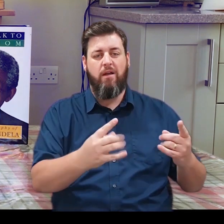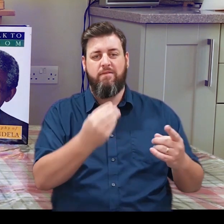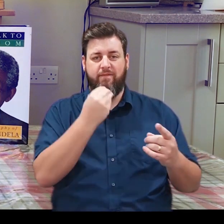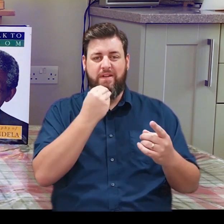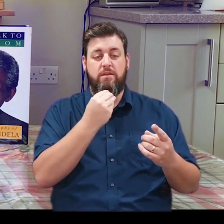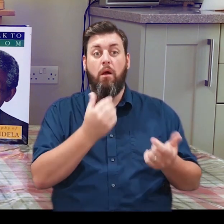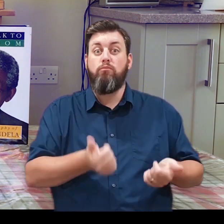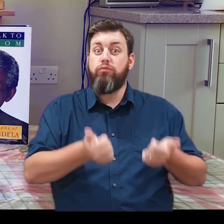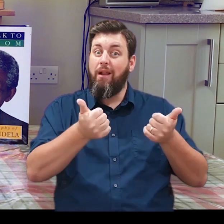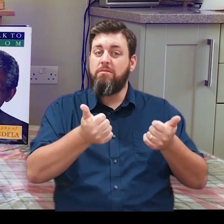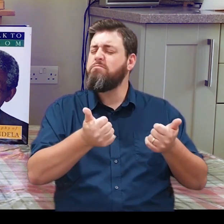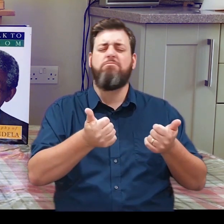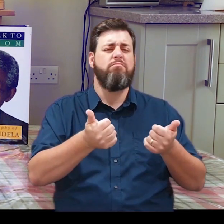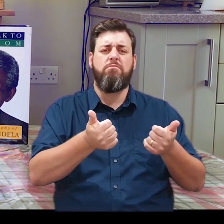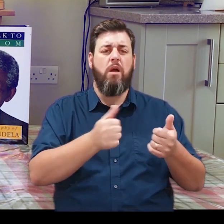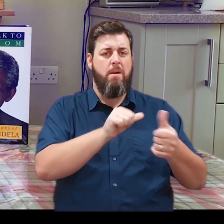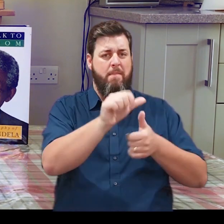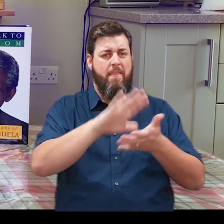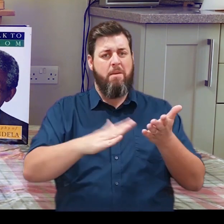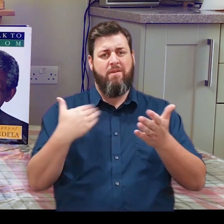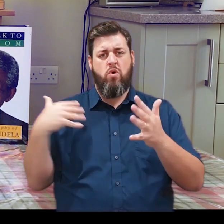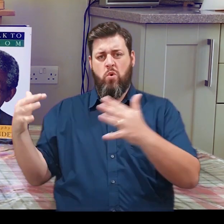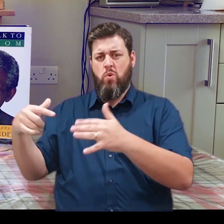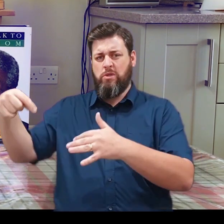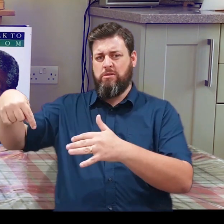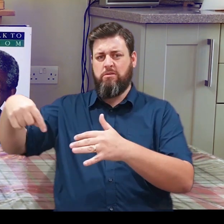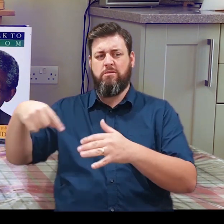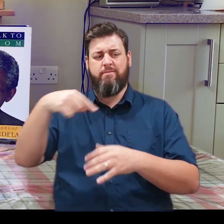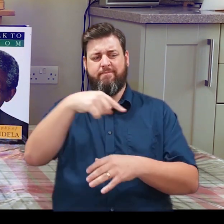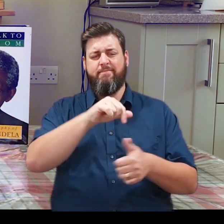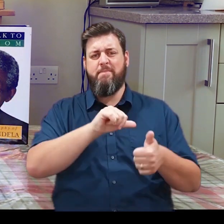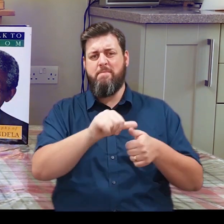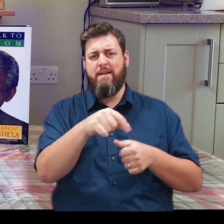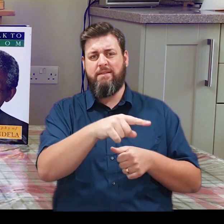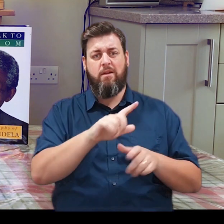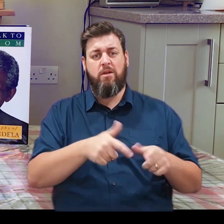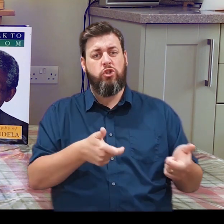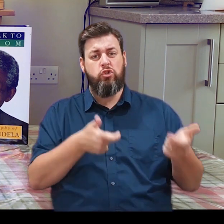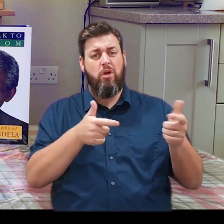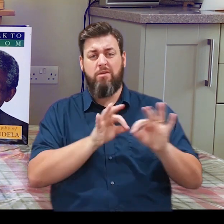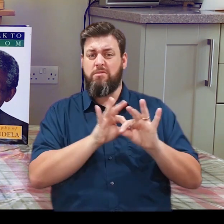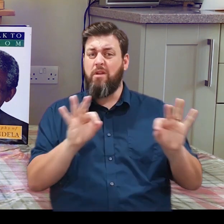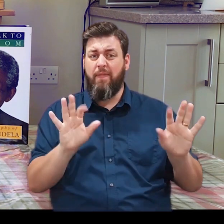not brilliant, but a lot better than being on the road and not being shot at.